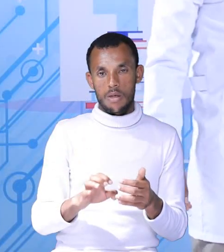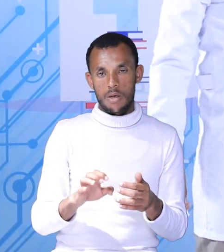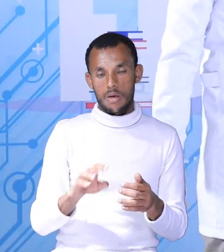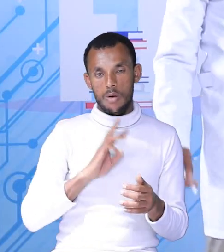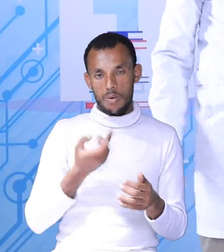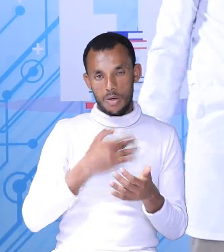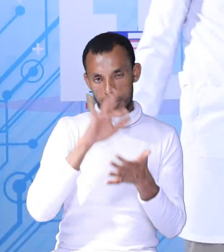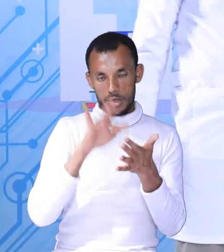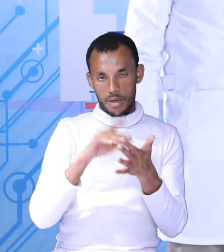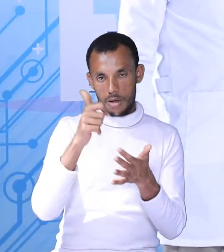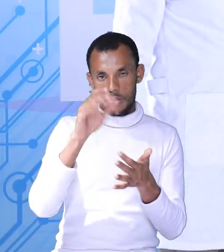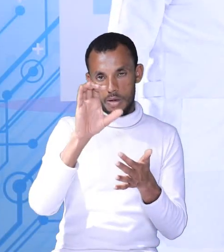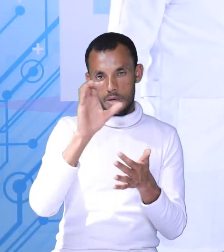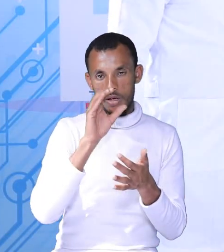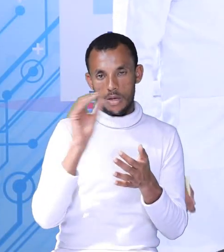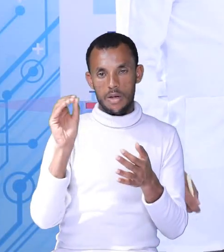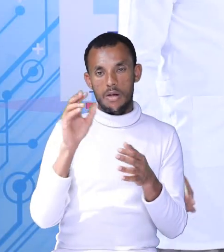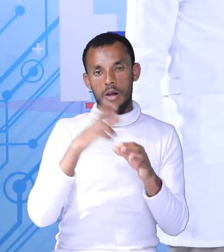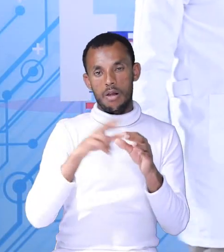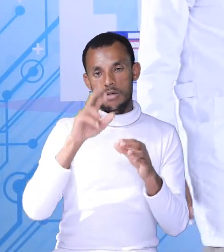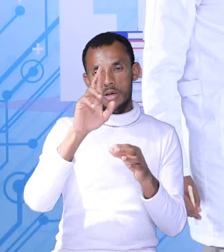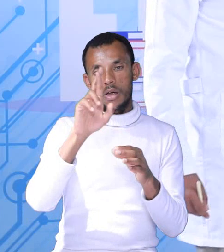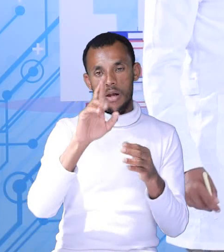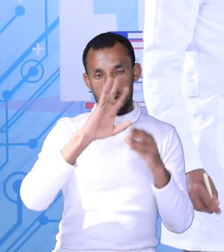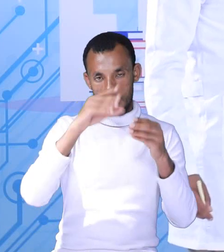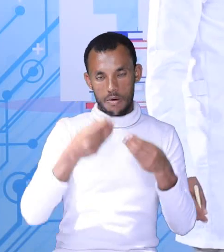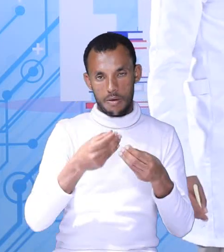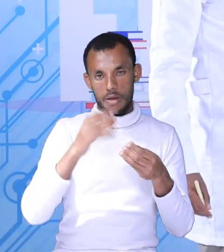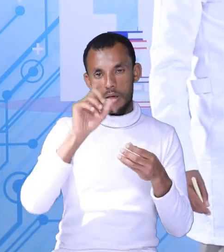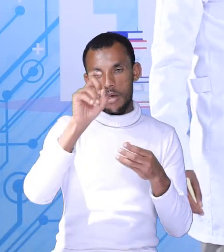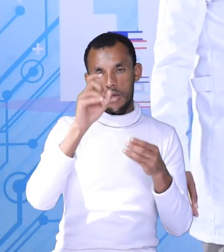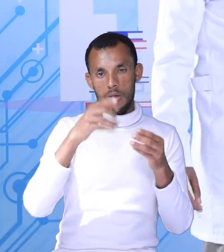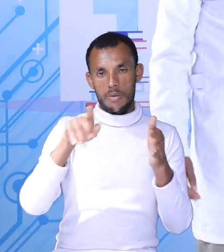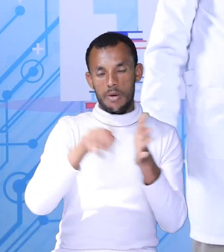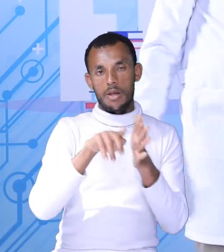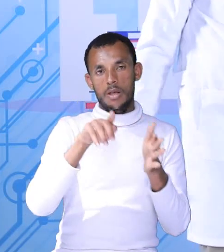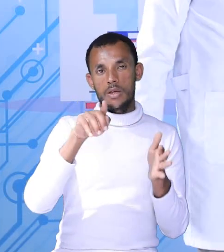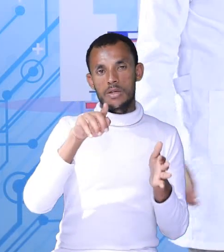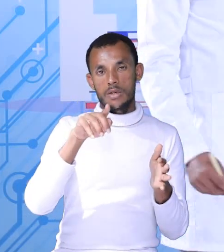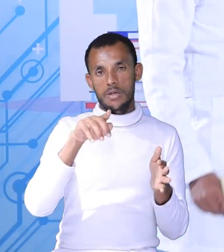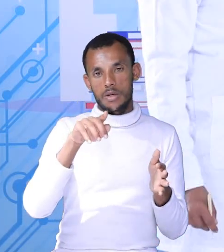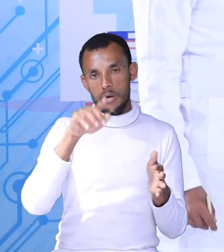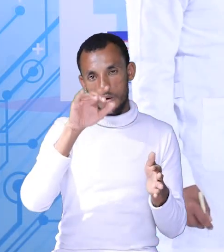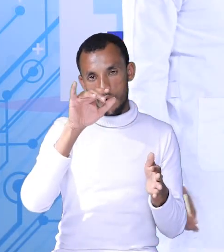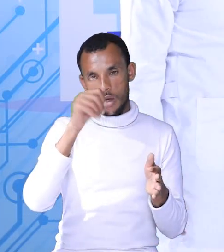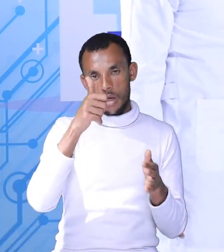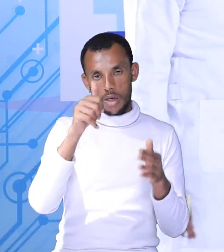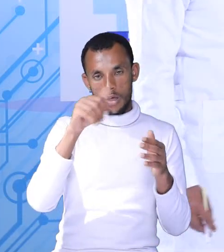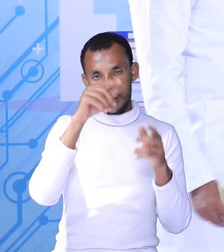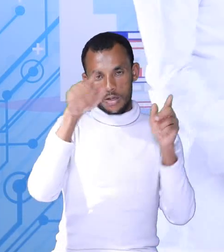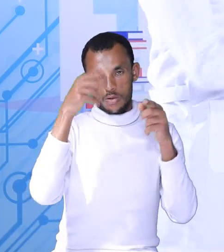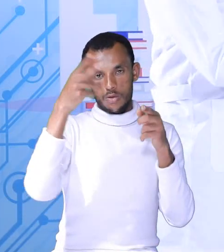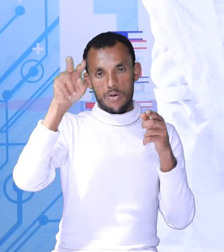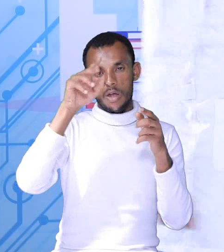whose center ABC and radius r is given by x minus a whole squared plus x minus b whole squared